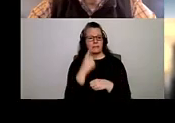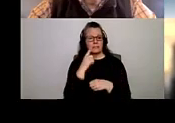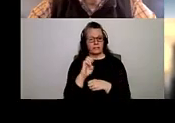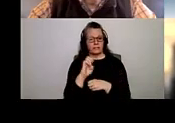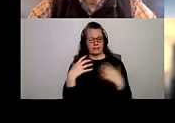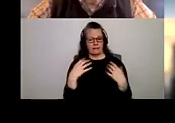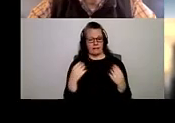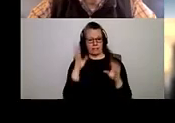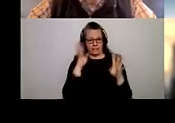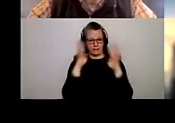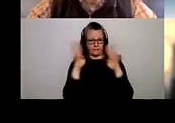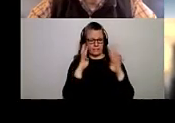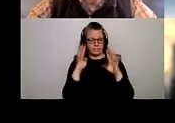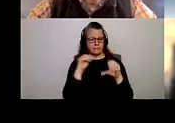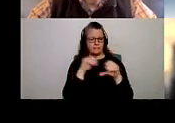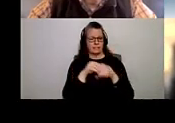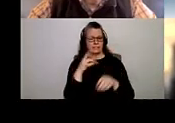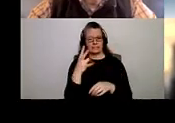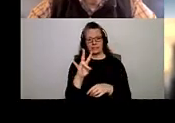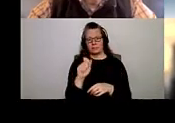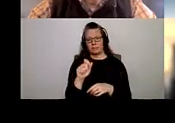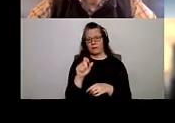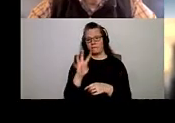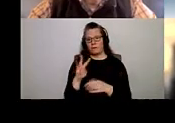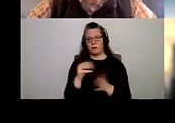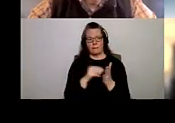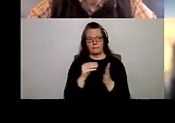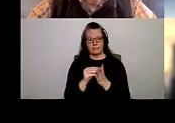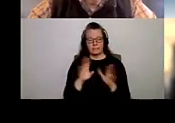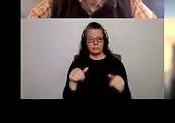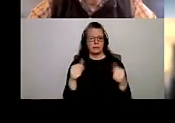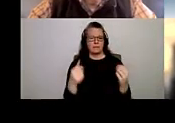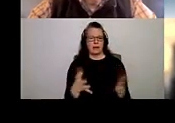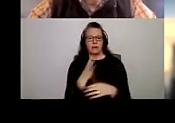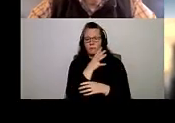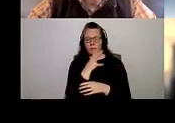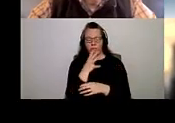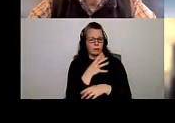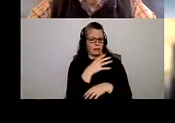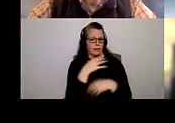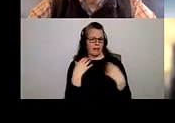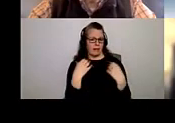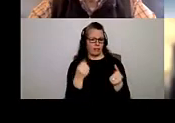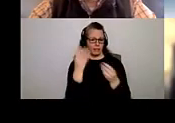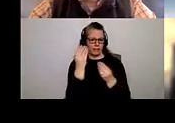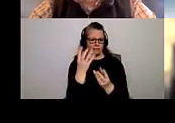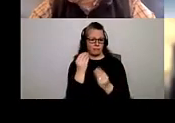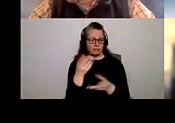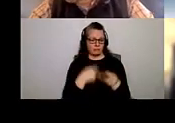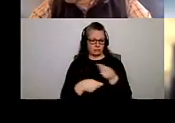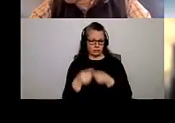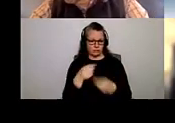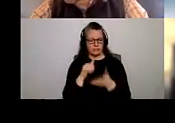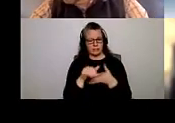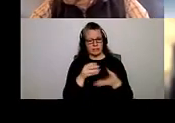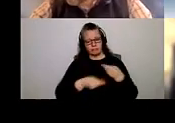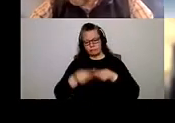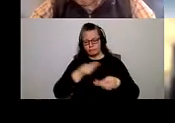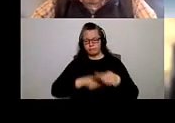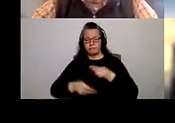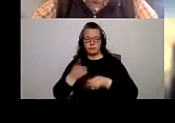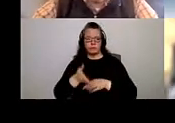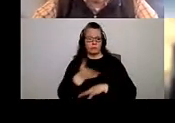investing $17.4 million to connect rural providers to health information exchanges, which helps providers exchange information and improve patient care and